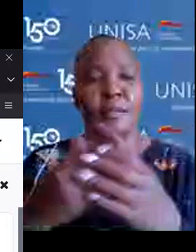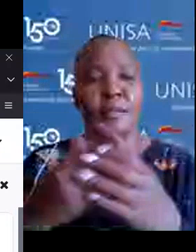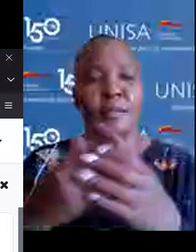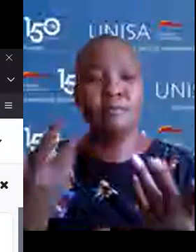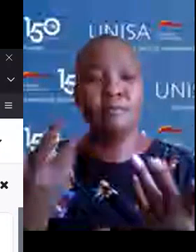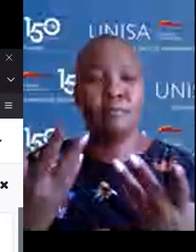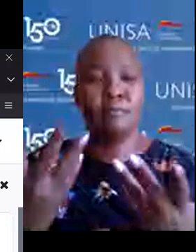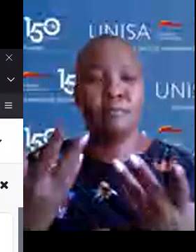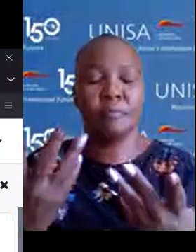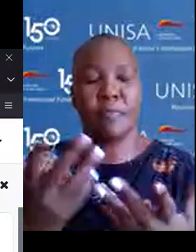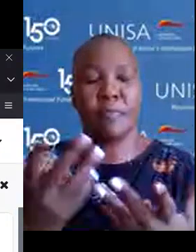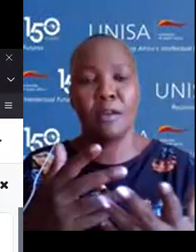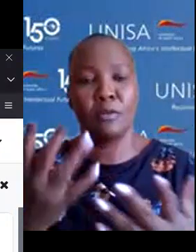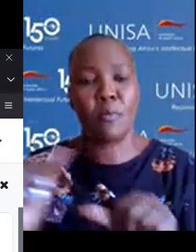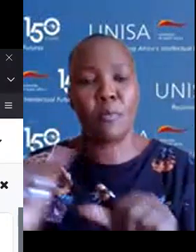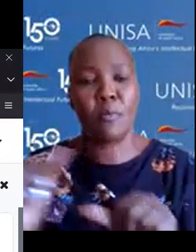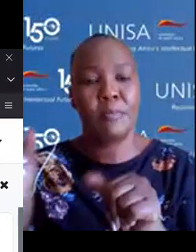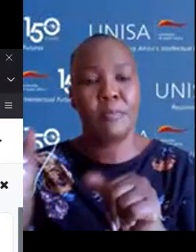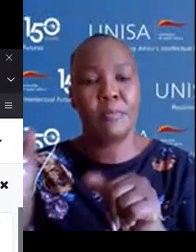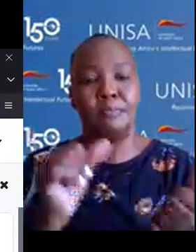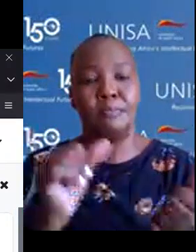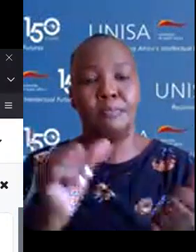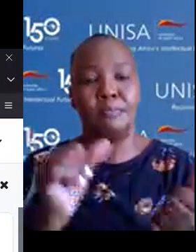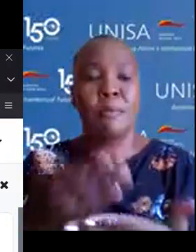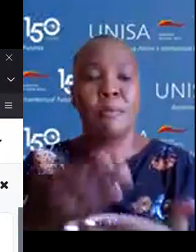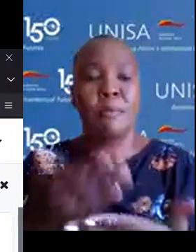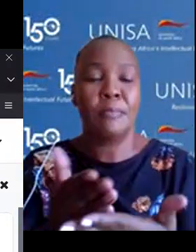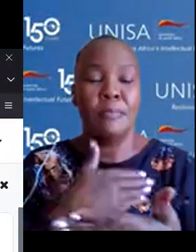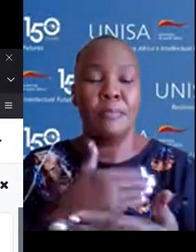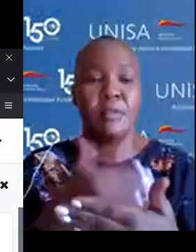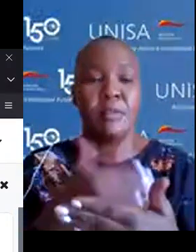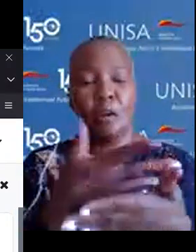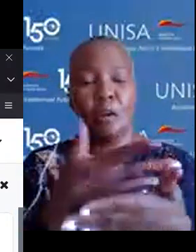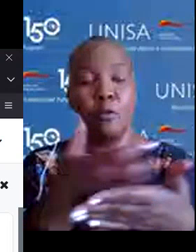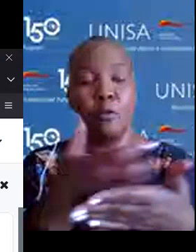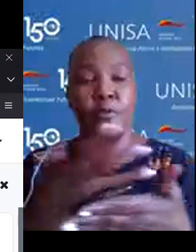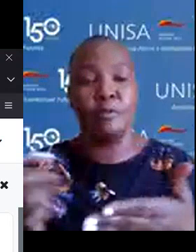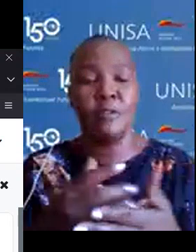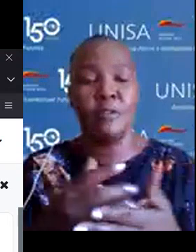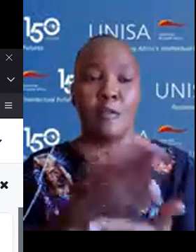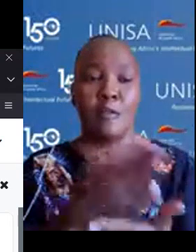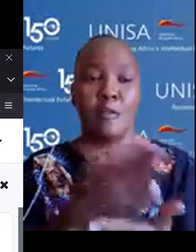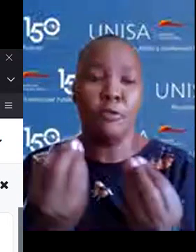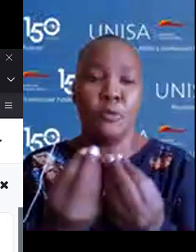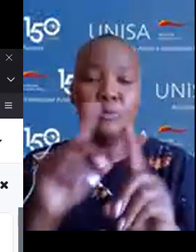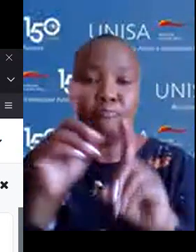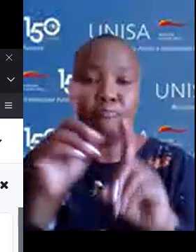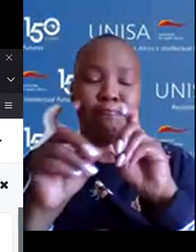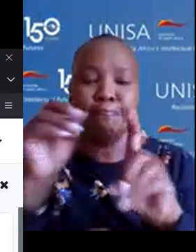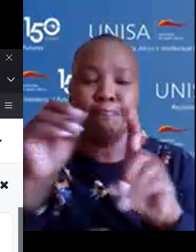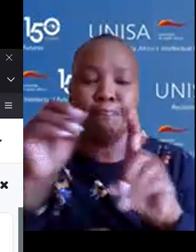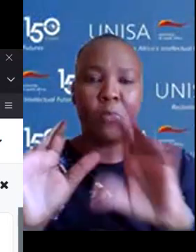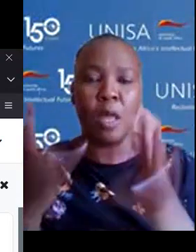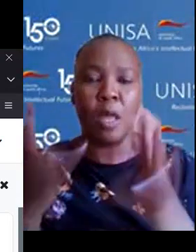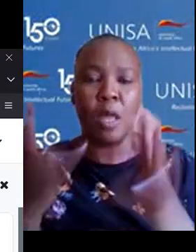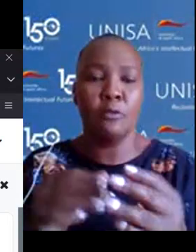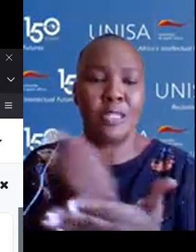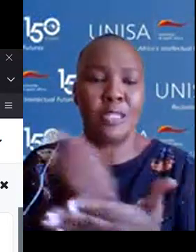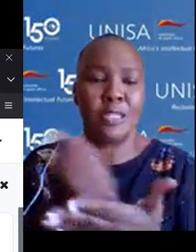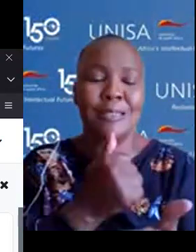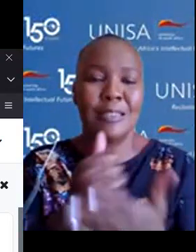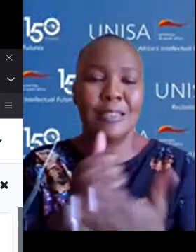have a refresher, you can always come to the previous recordings. Now, I saw there's a few questions of how to register for the face-to-face session. So there